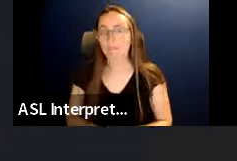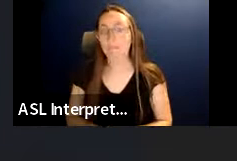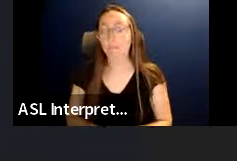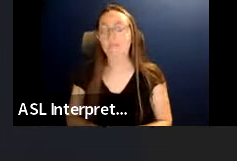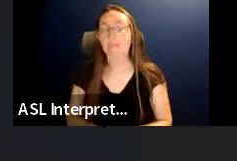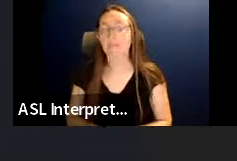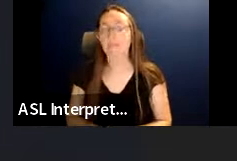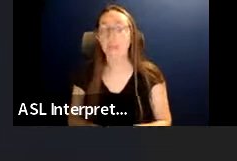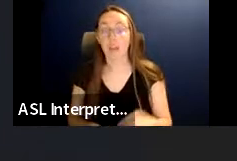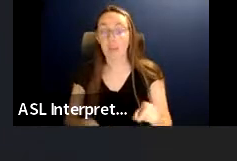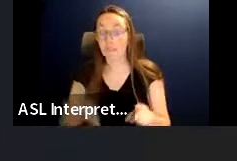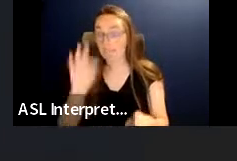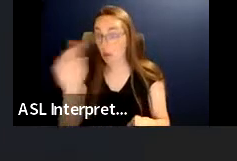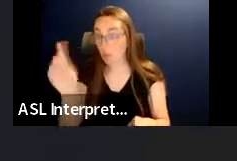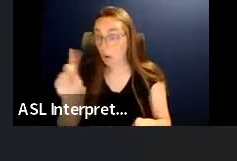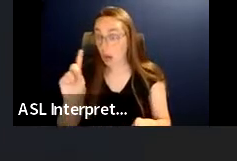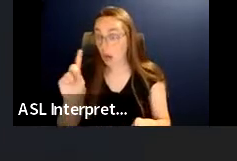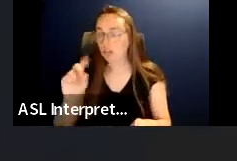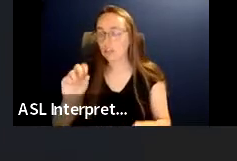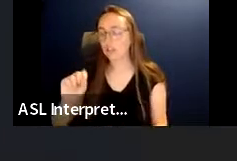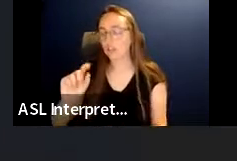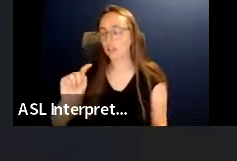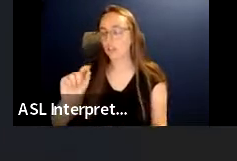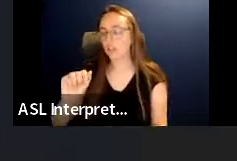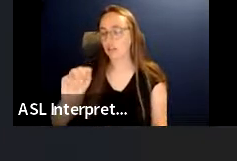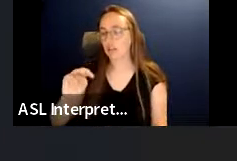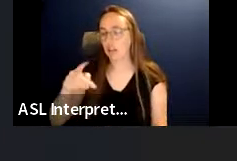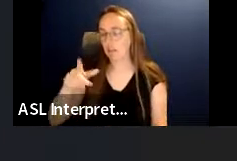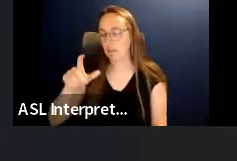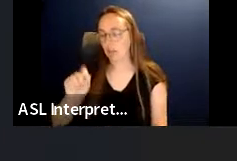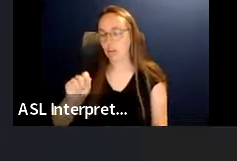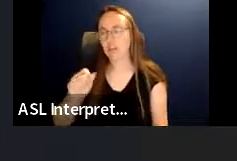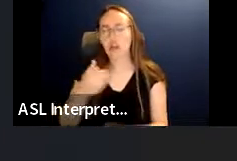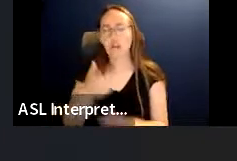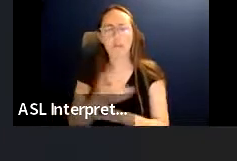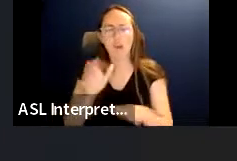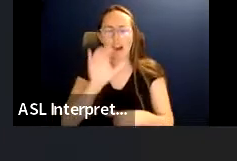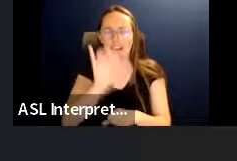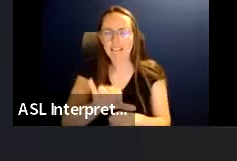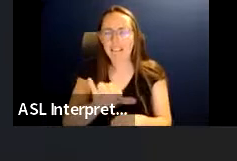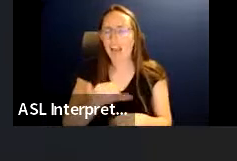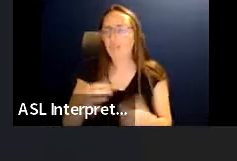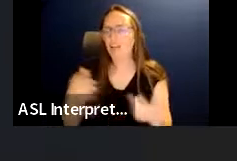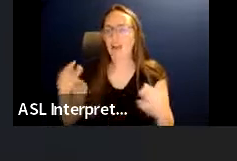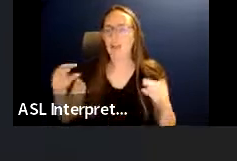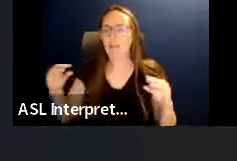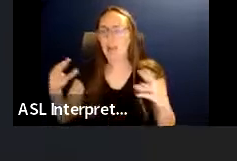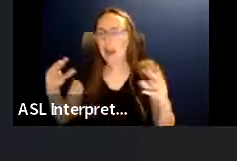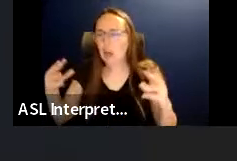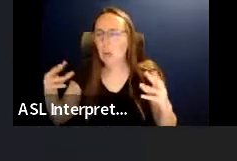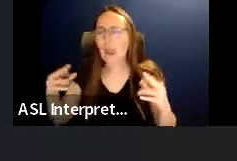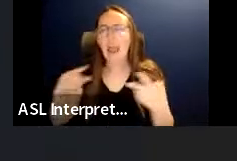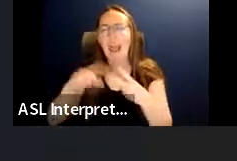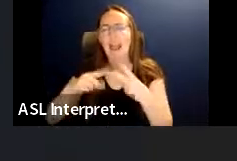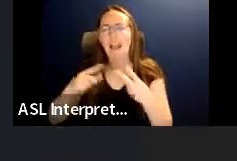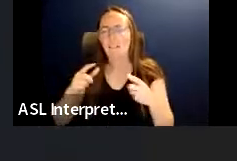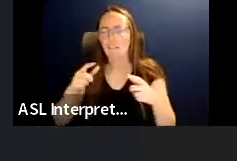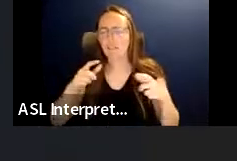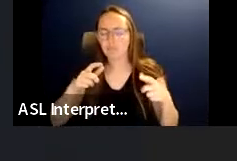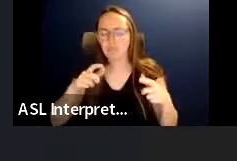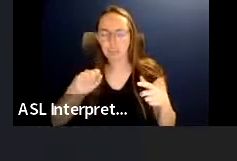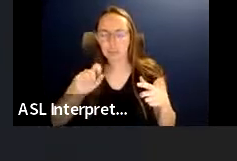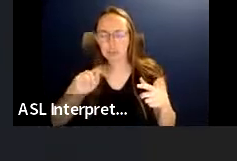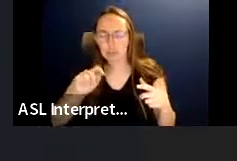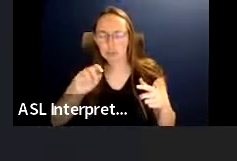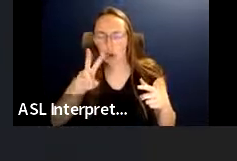Staples, I was heating water up in a microwave oven or heating water up on the stove. And it